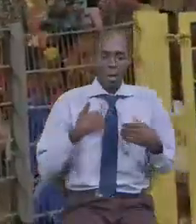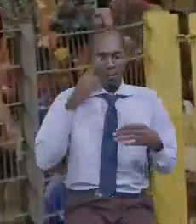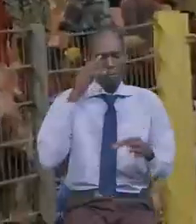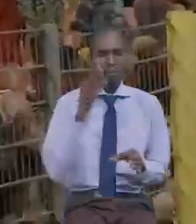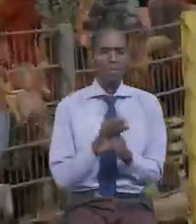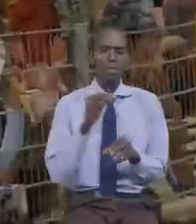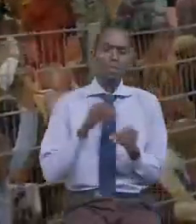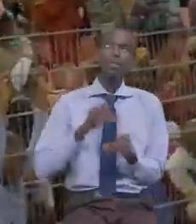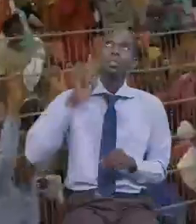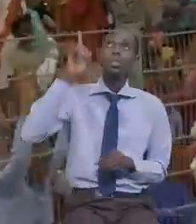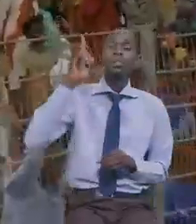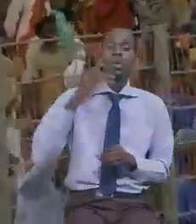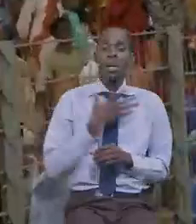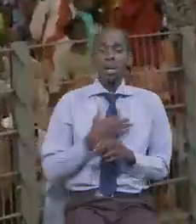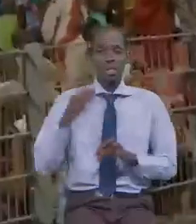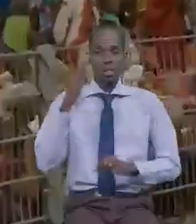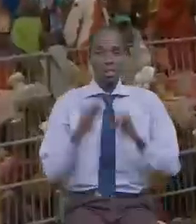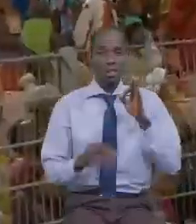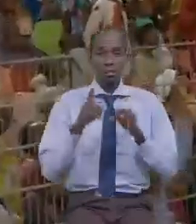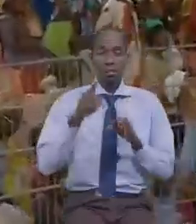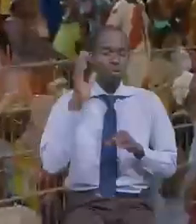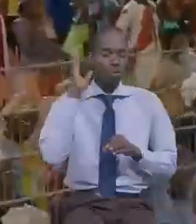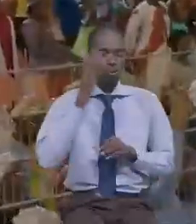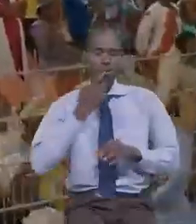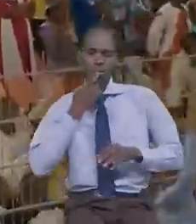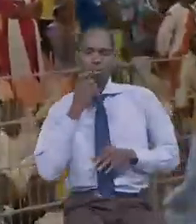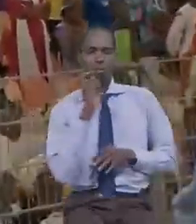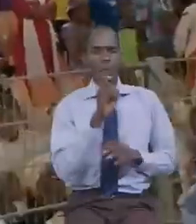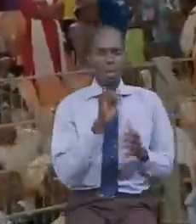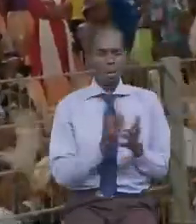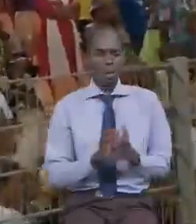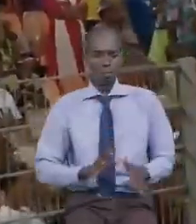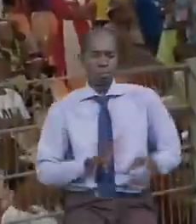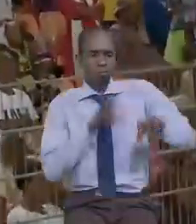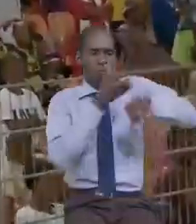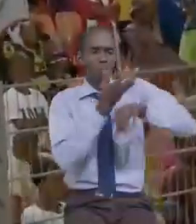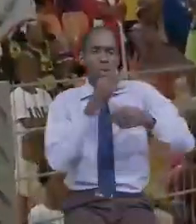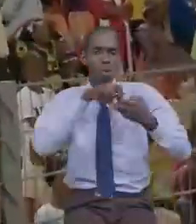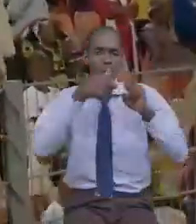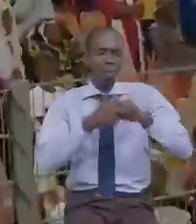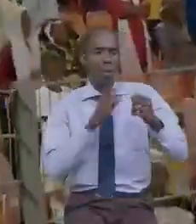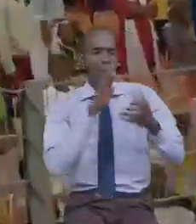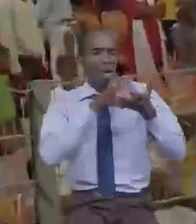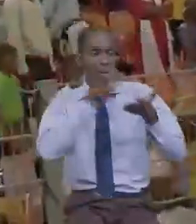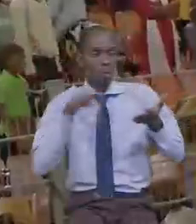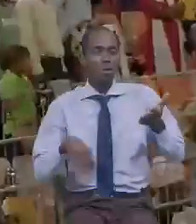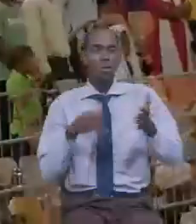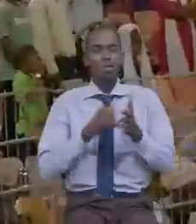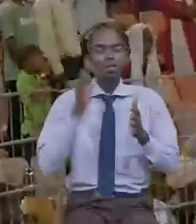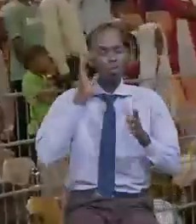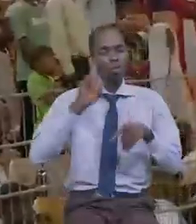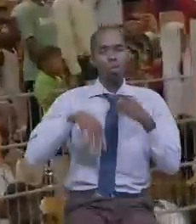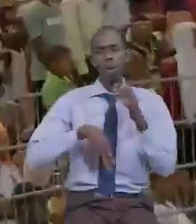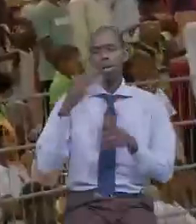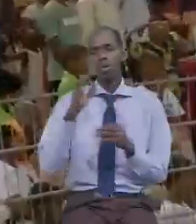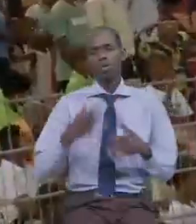to this mountain, be thou removed, it will go out of your life. Stop saying negative